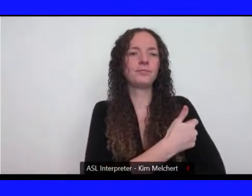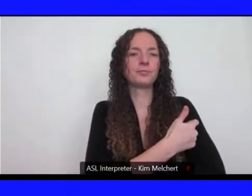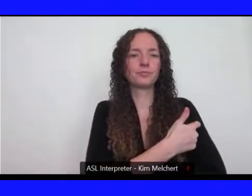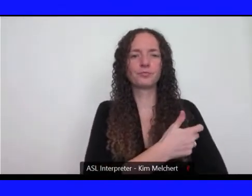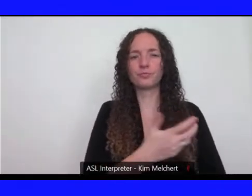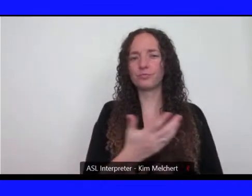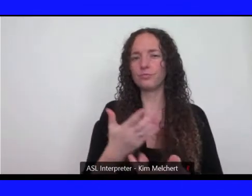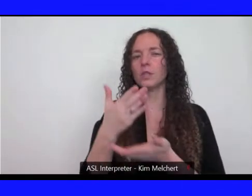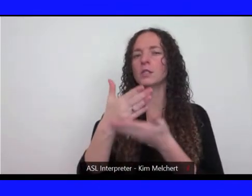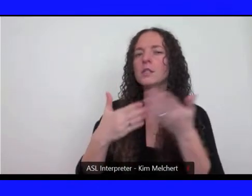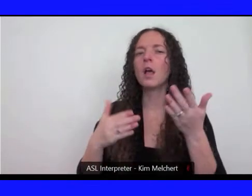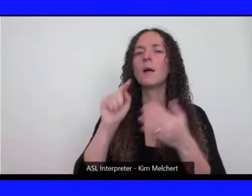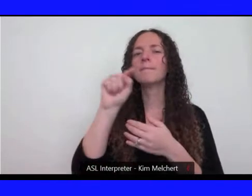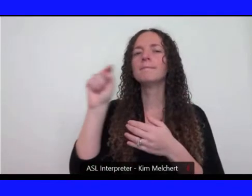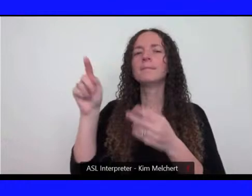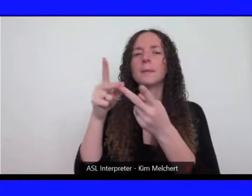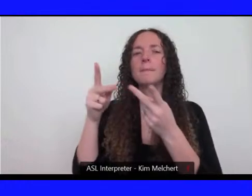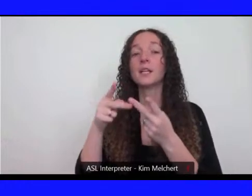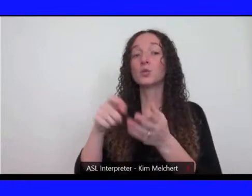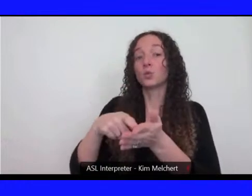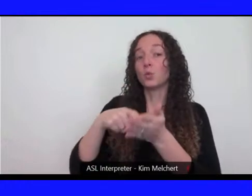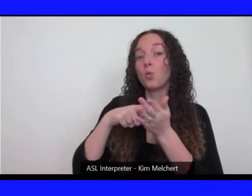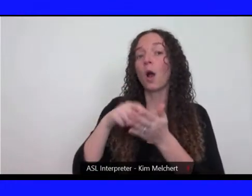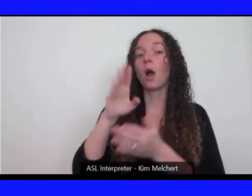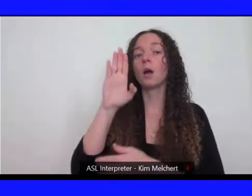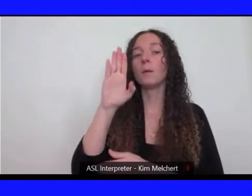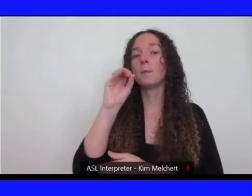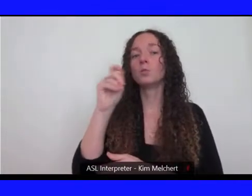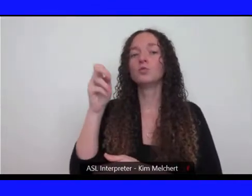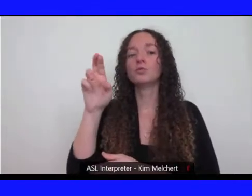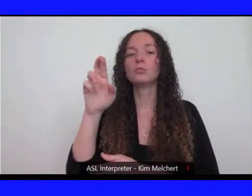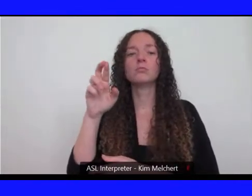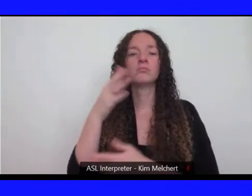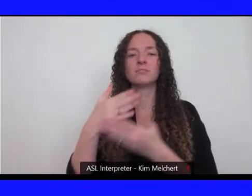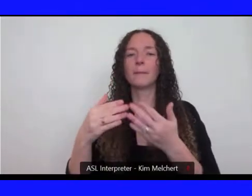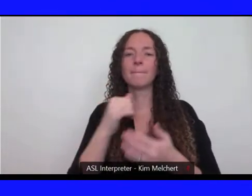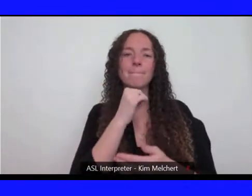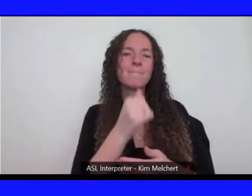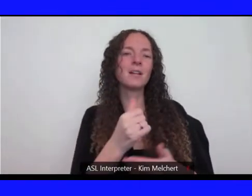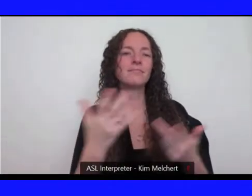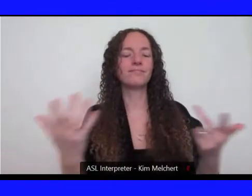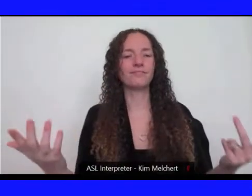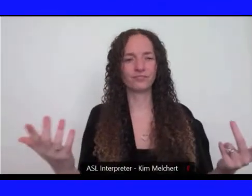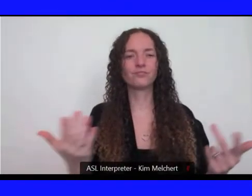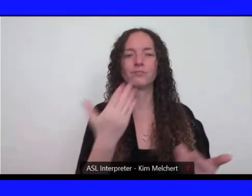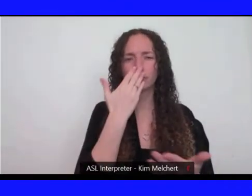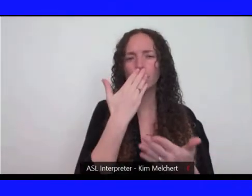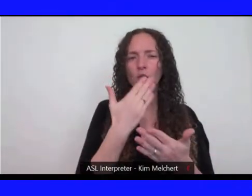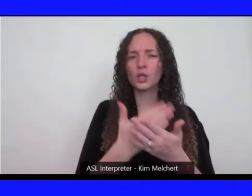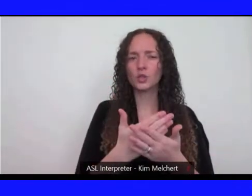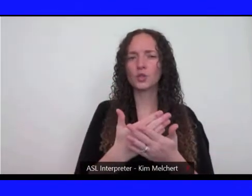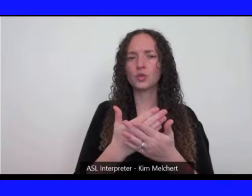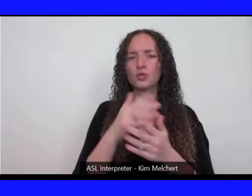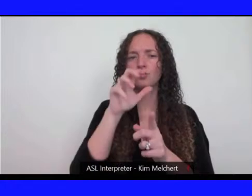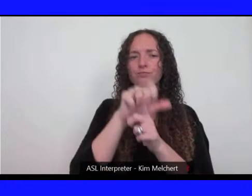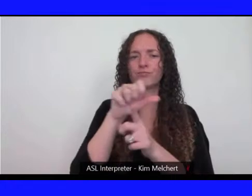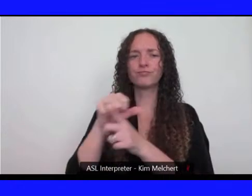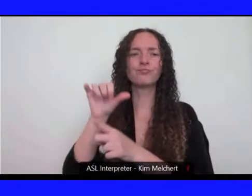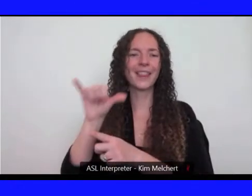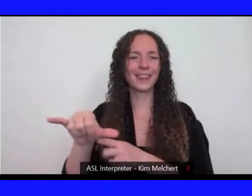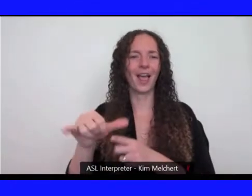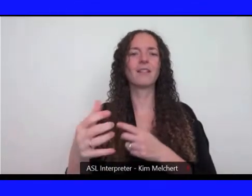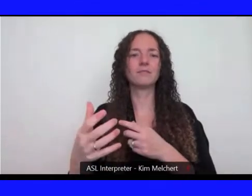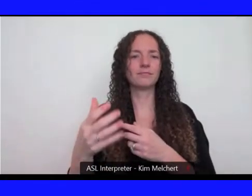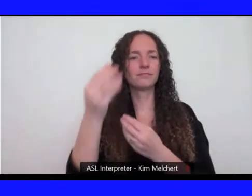so the last two slides here are just our glossary and then the full dashboard. Again,